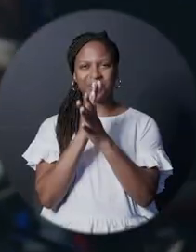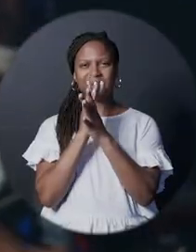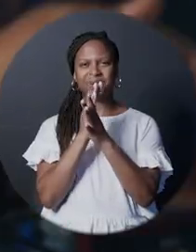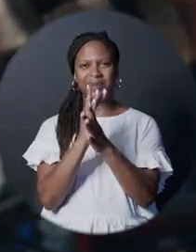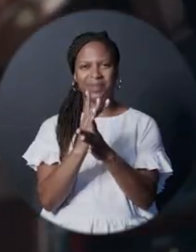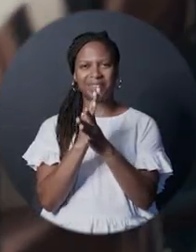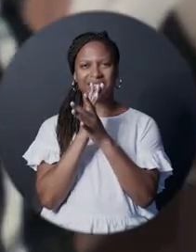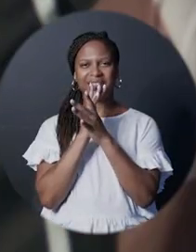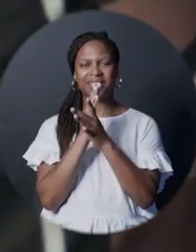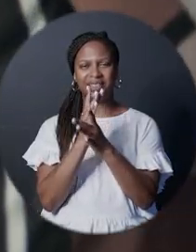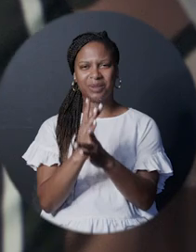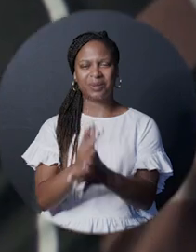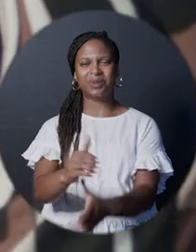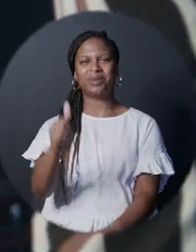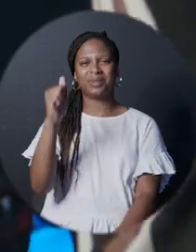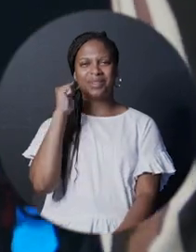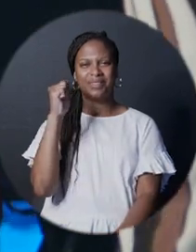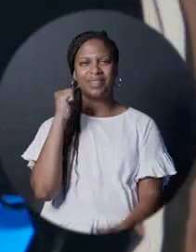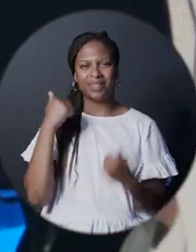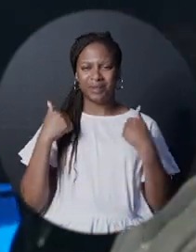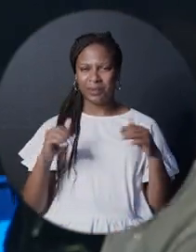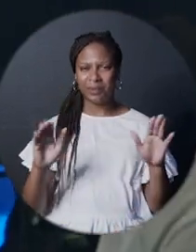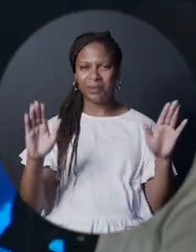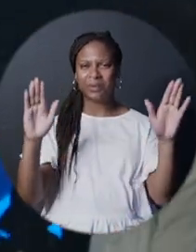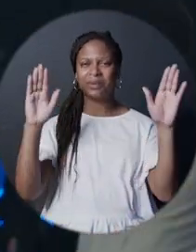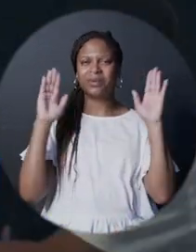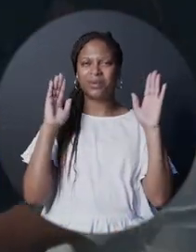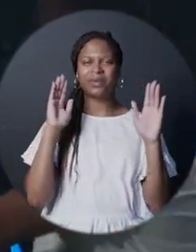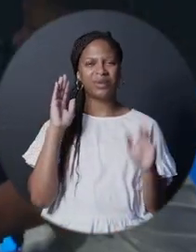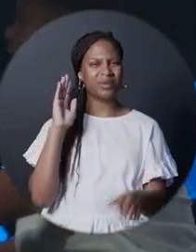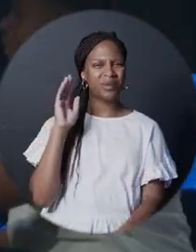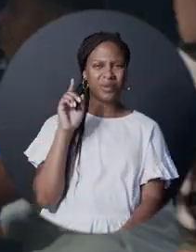Don't give up on God.